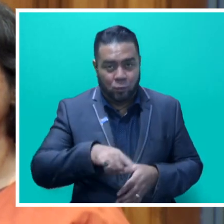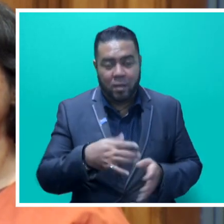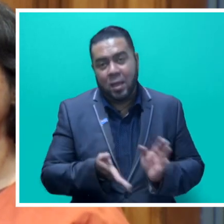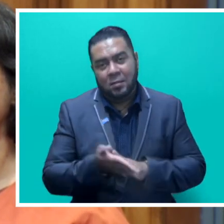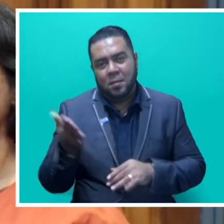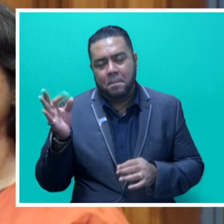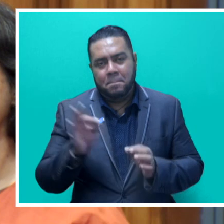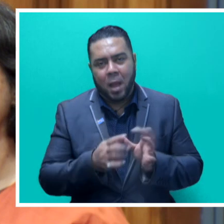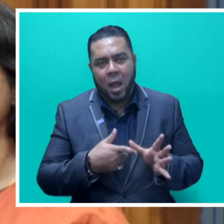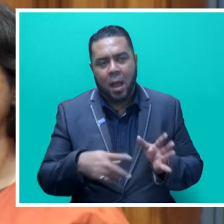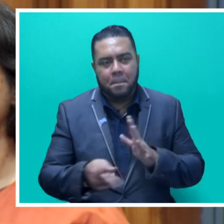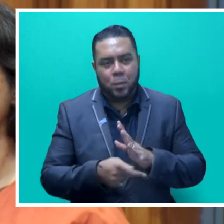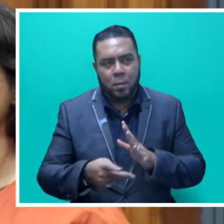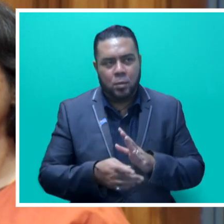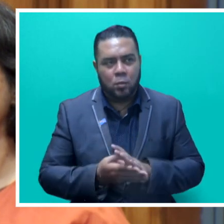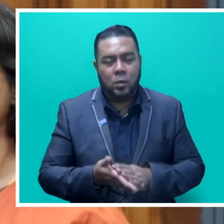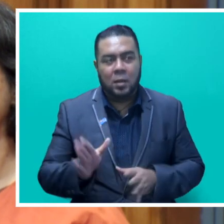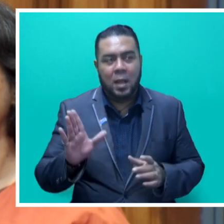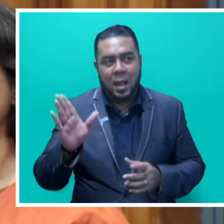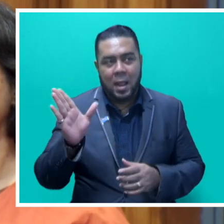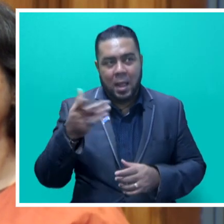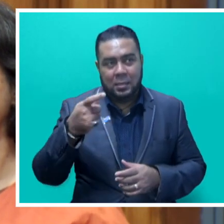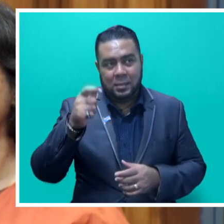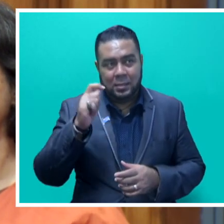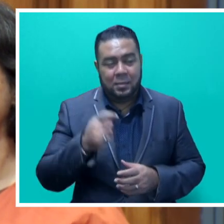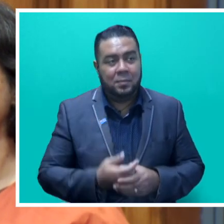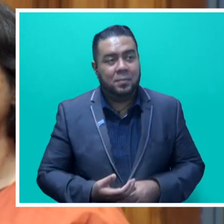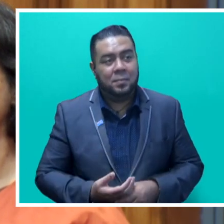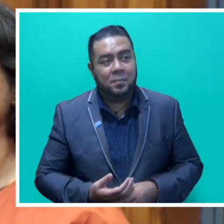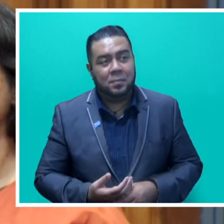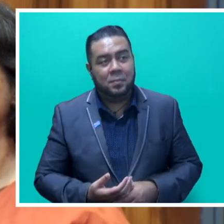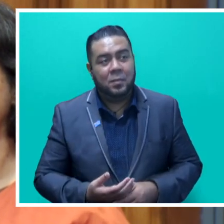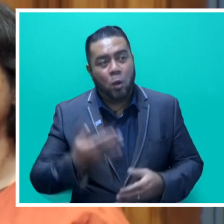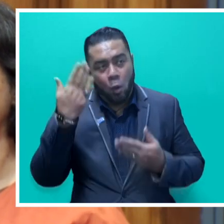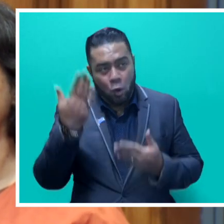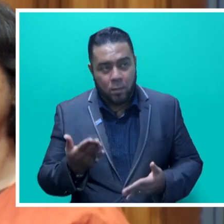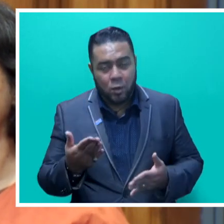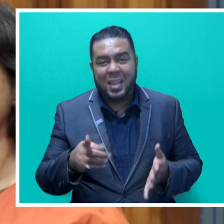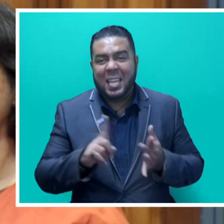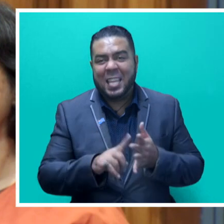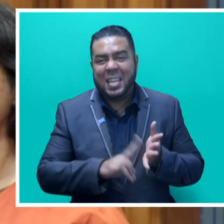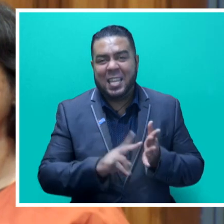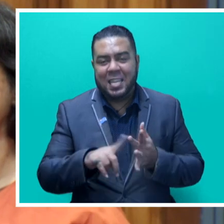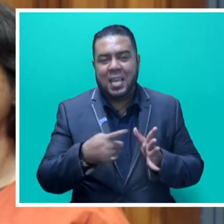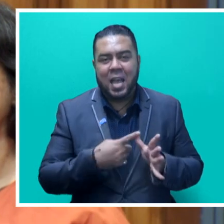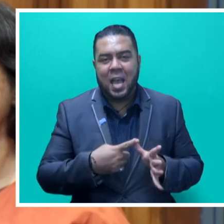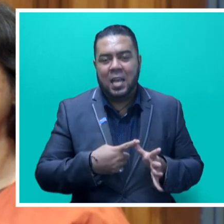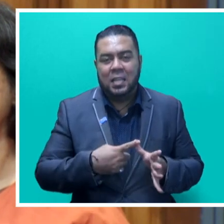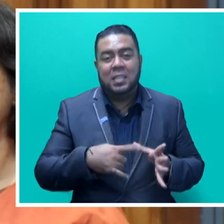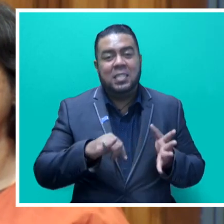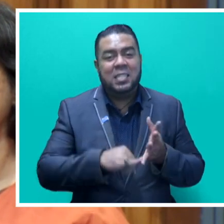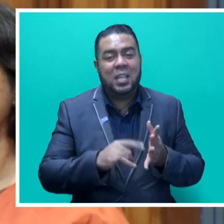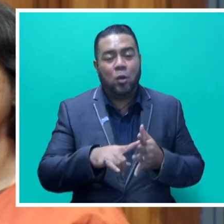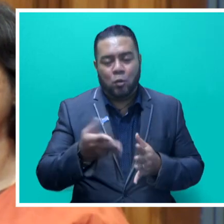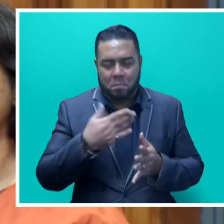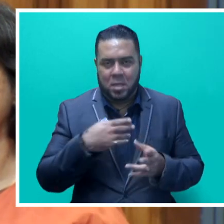District School, where I was classmates with my predecessor and Tavale, Honorable Inyasir Ratu. My secondary